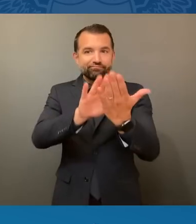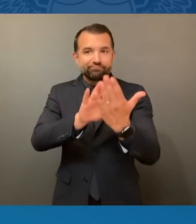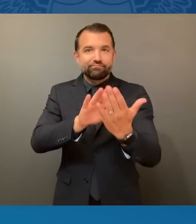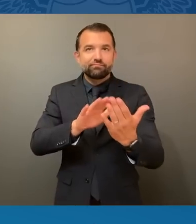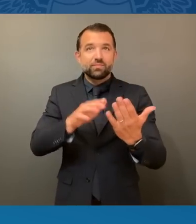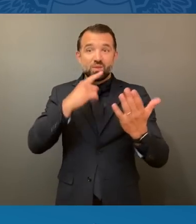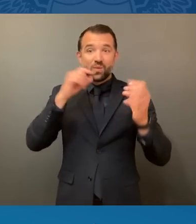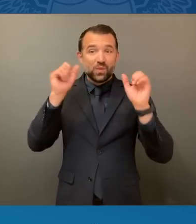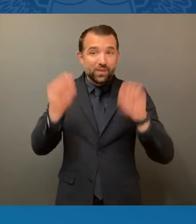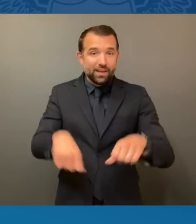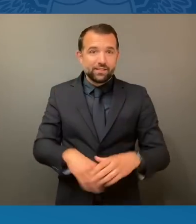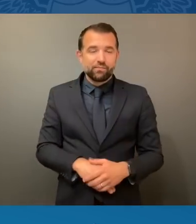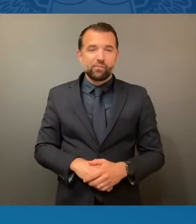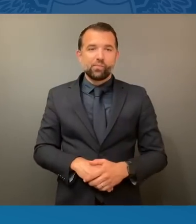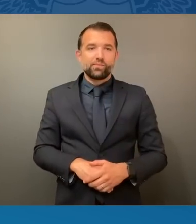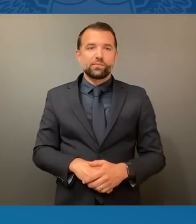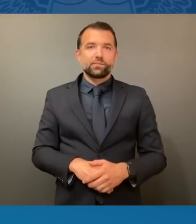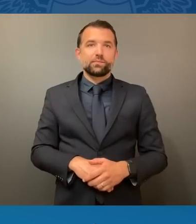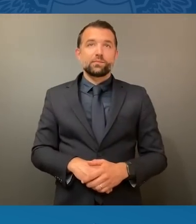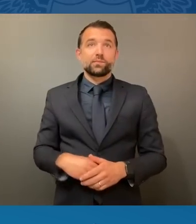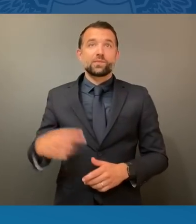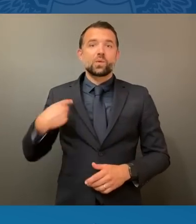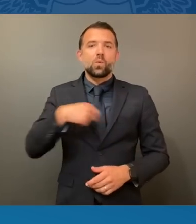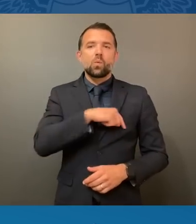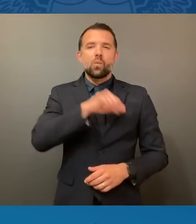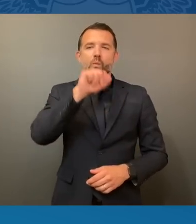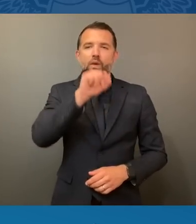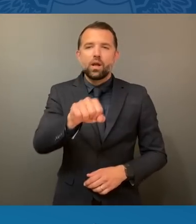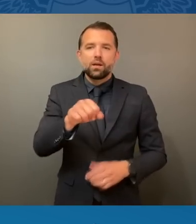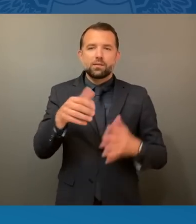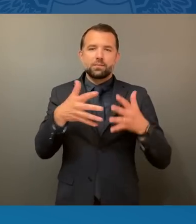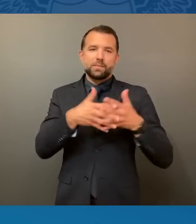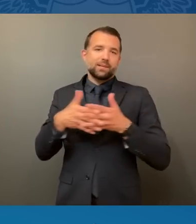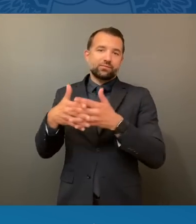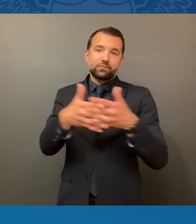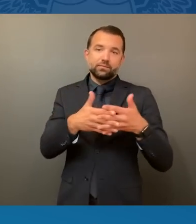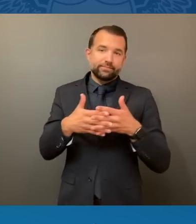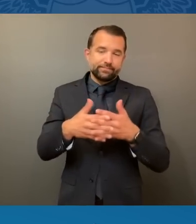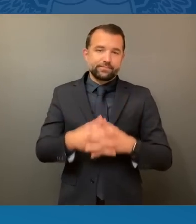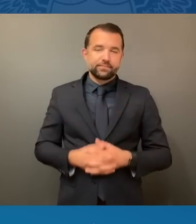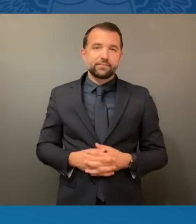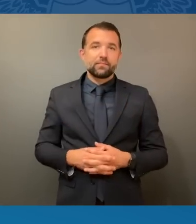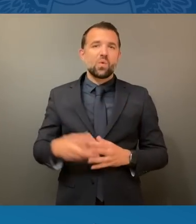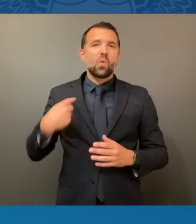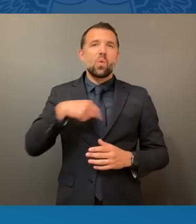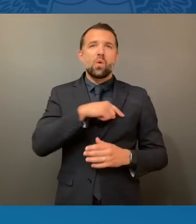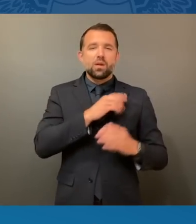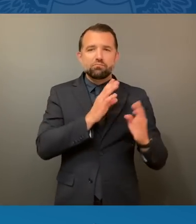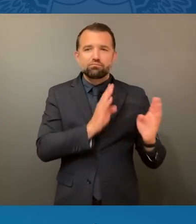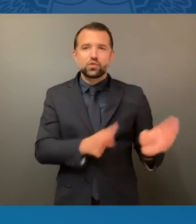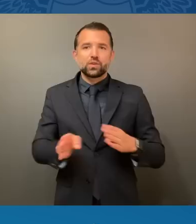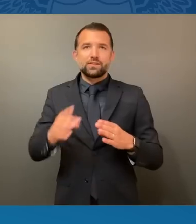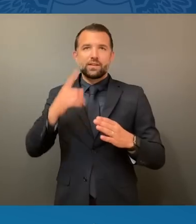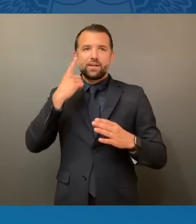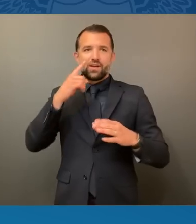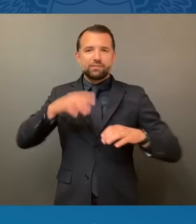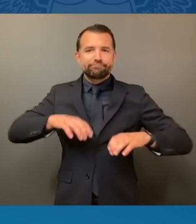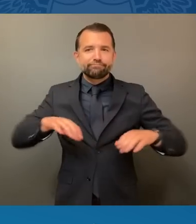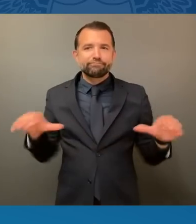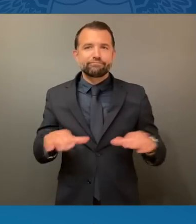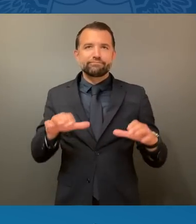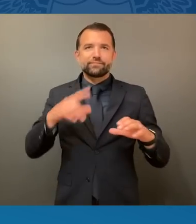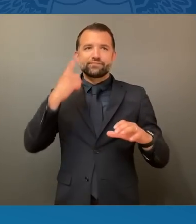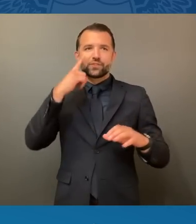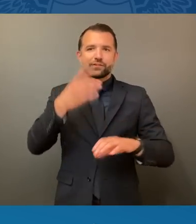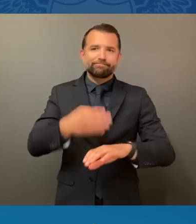And I know we love our country. Absolutely. And that we are prepared to fight for its ideals, understanding